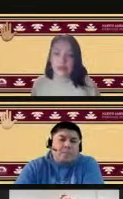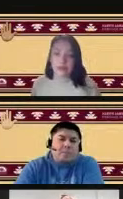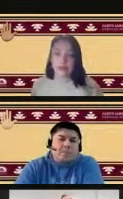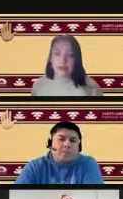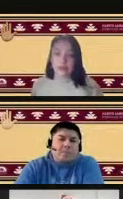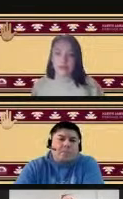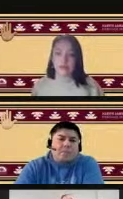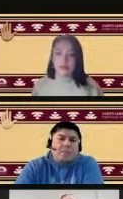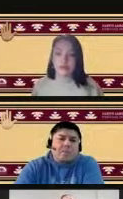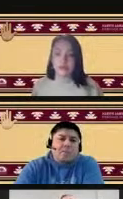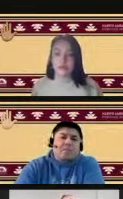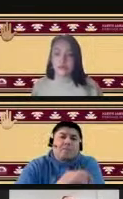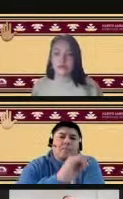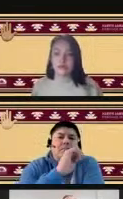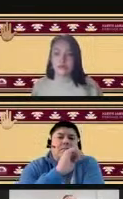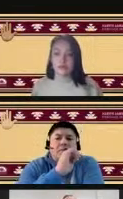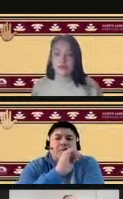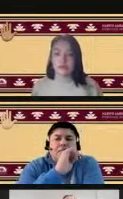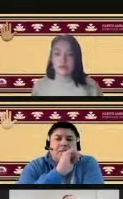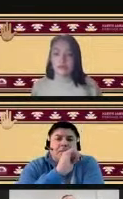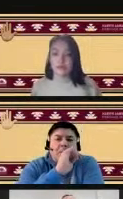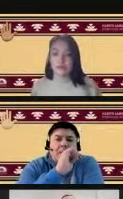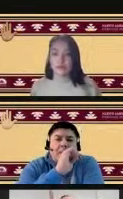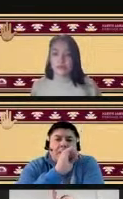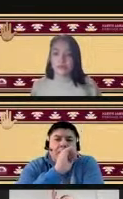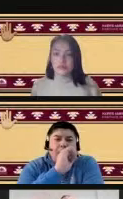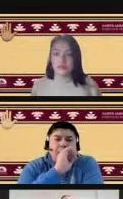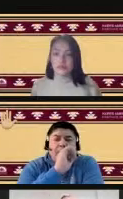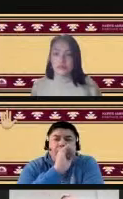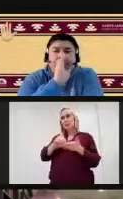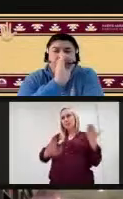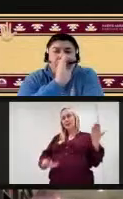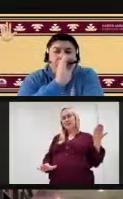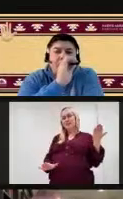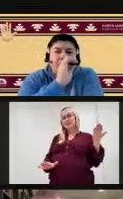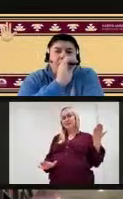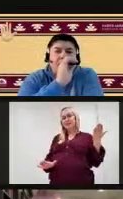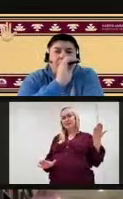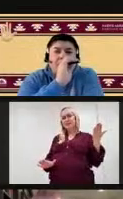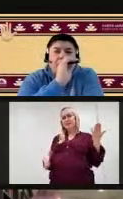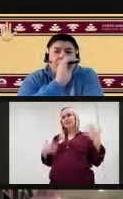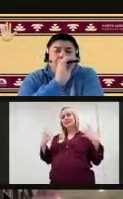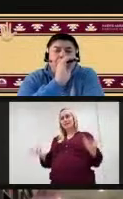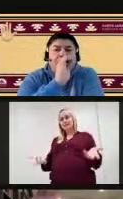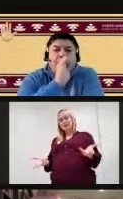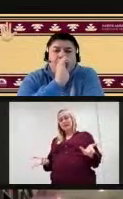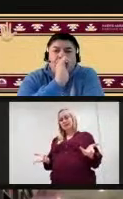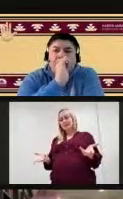So again, without parents, there would be no students. And